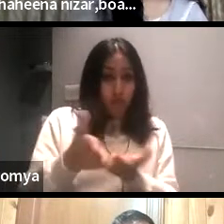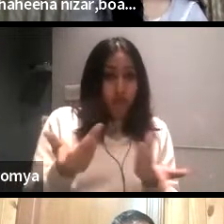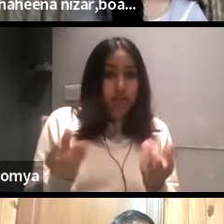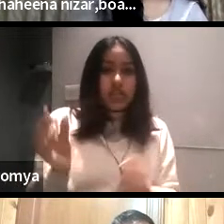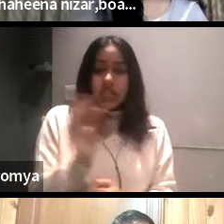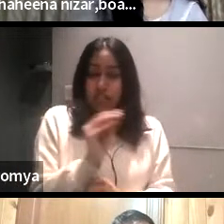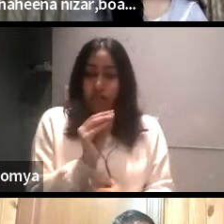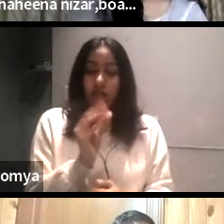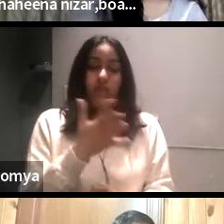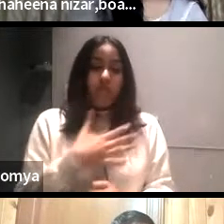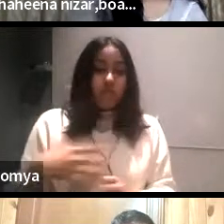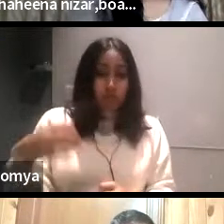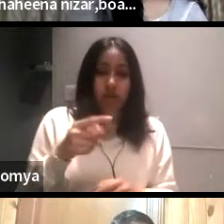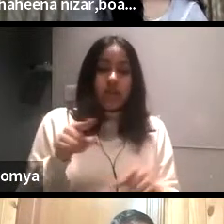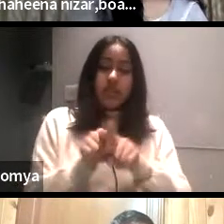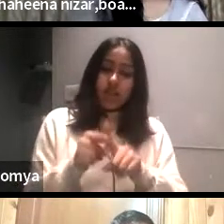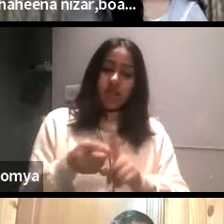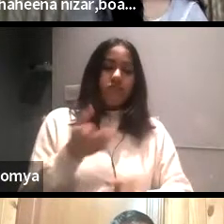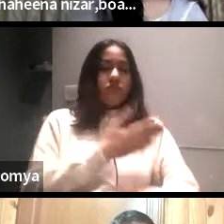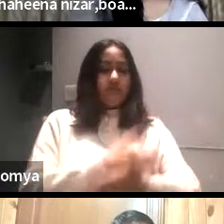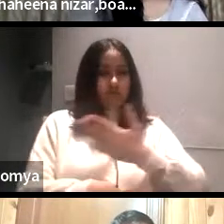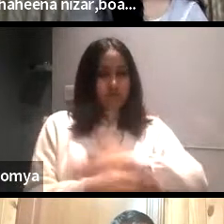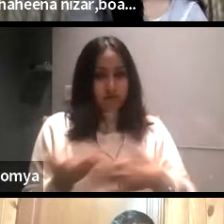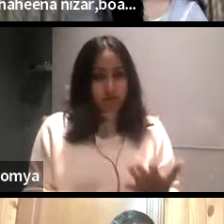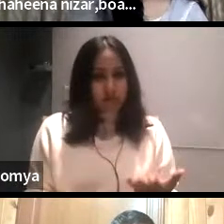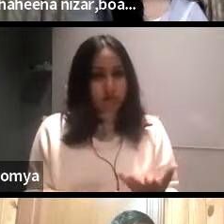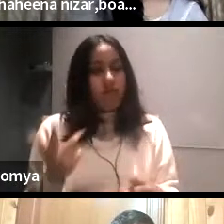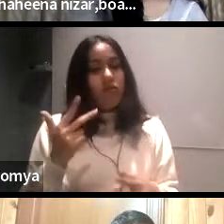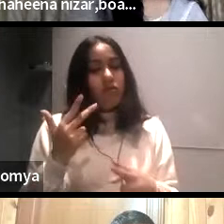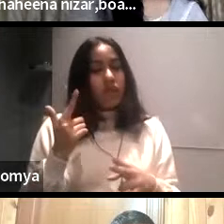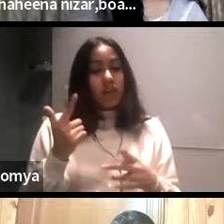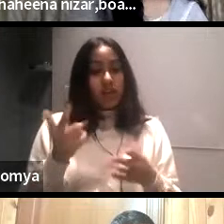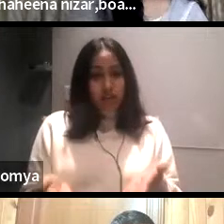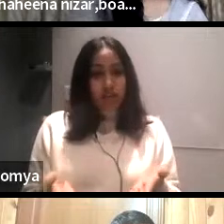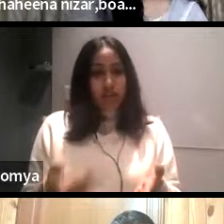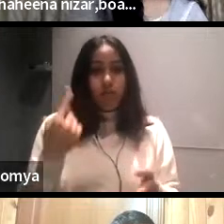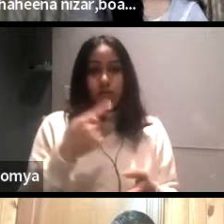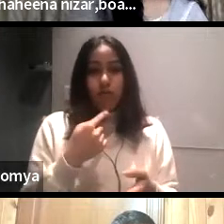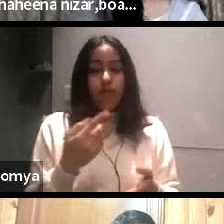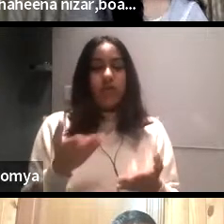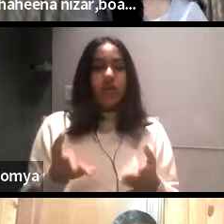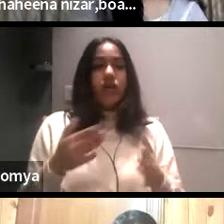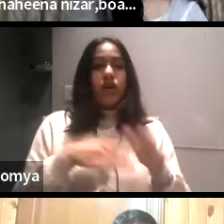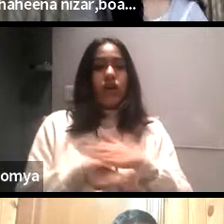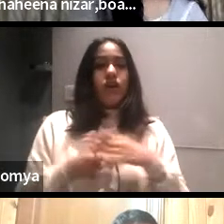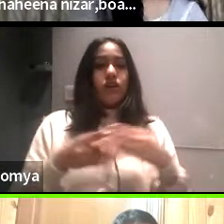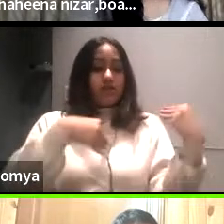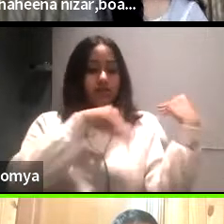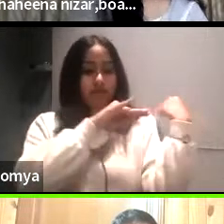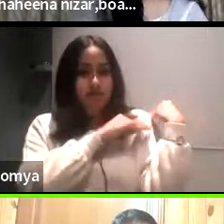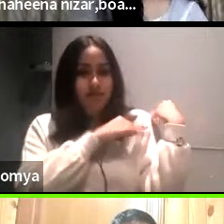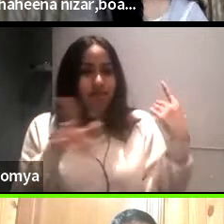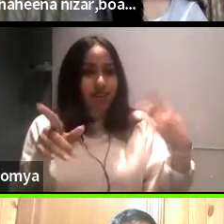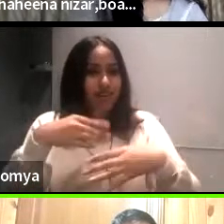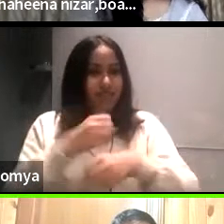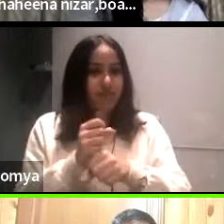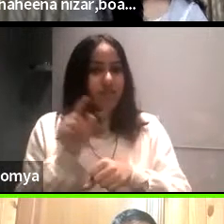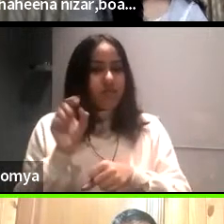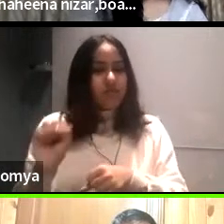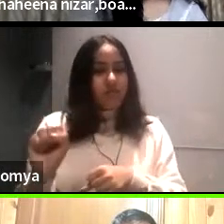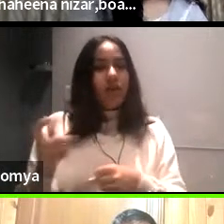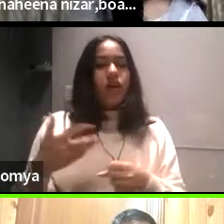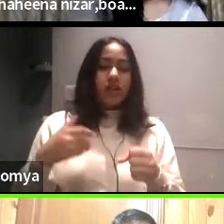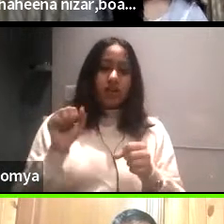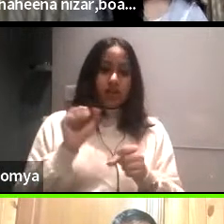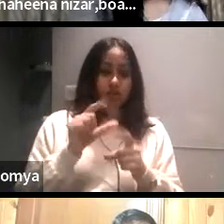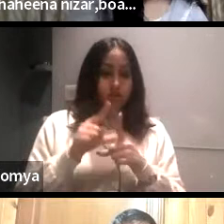of the organizations like Sarthak, or with this lady who makes Paithani saris. I do